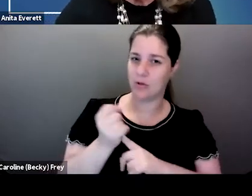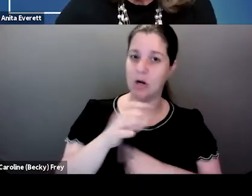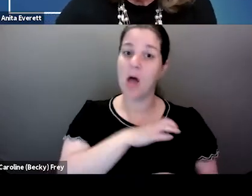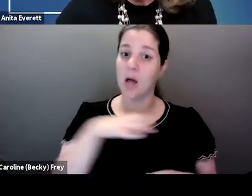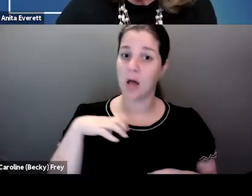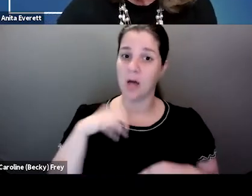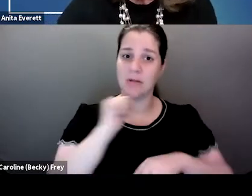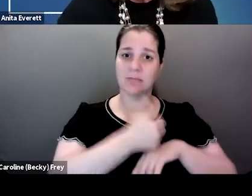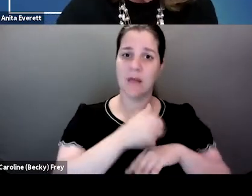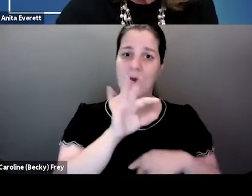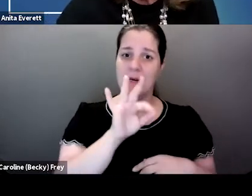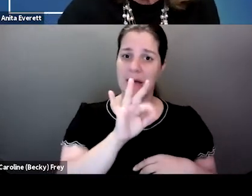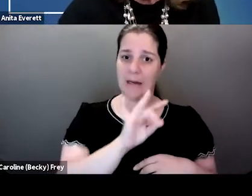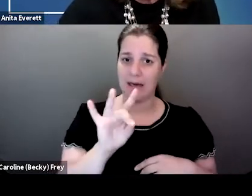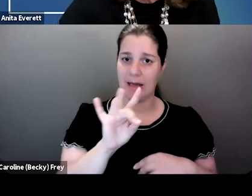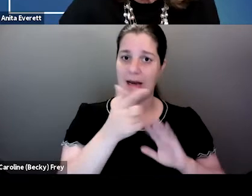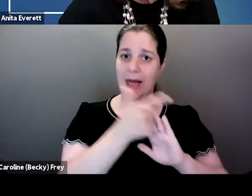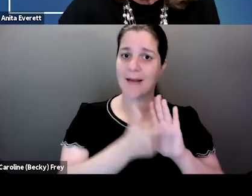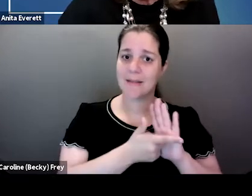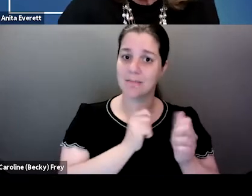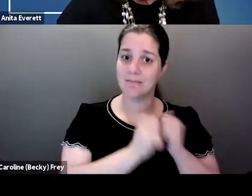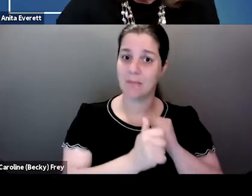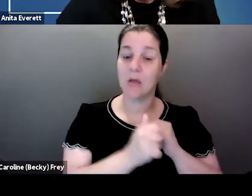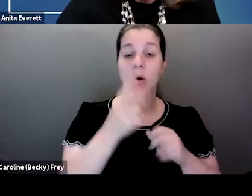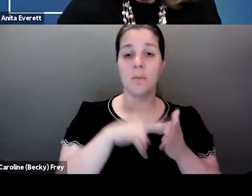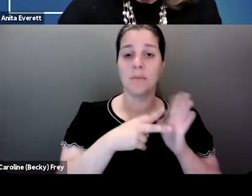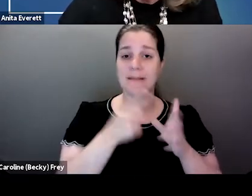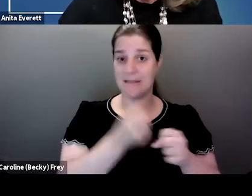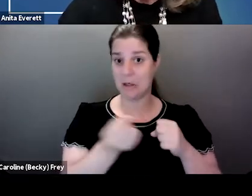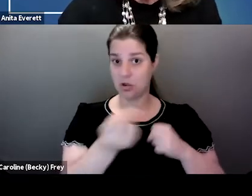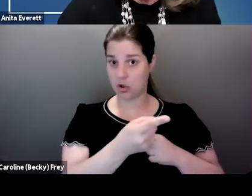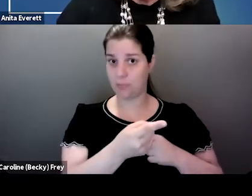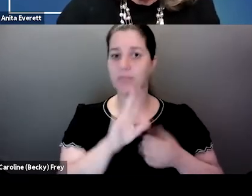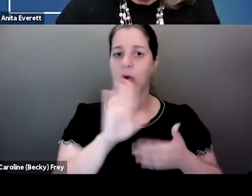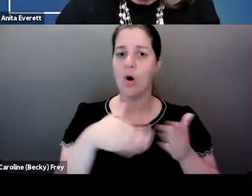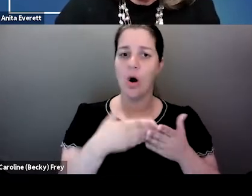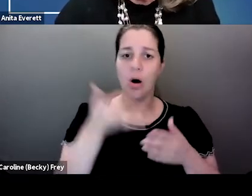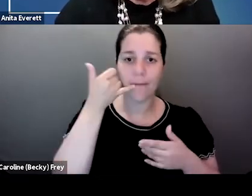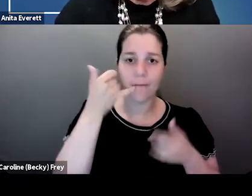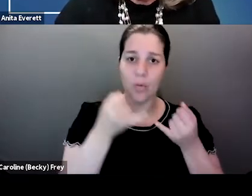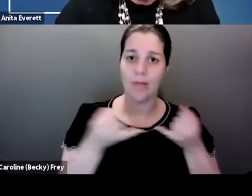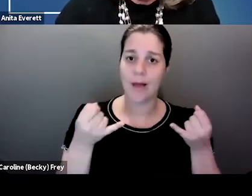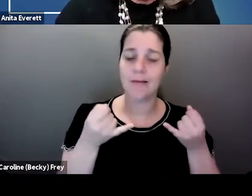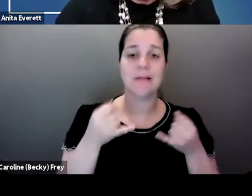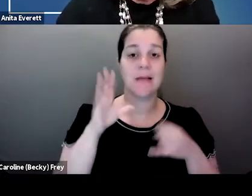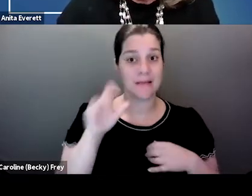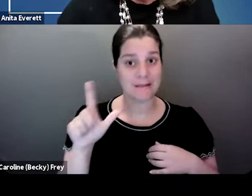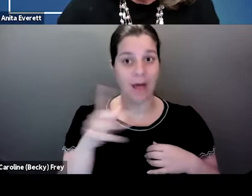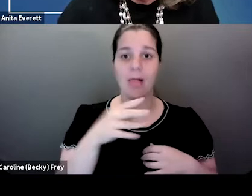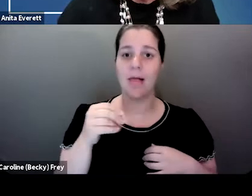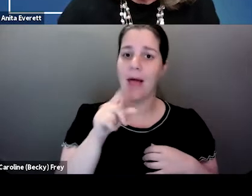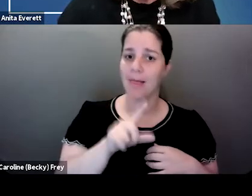up the 988 Act, which by a year from now will mean that all telephone lines, cell and